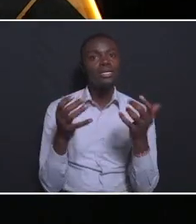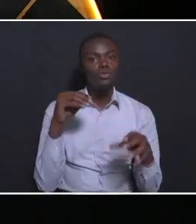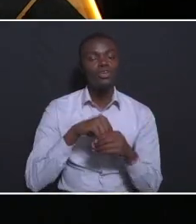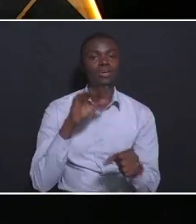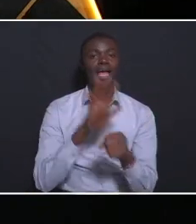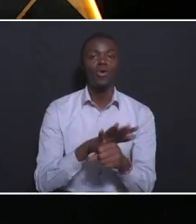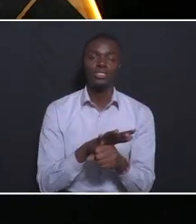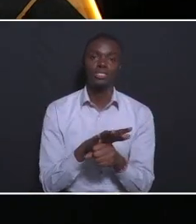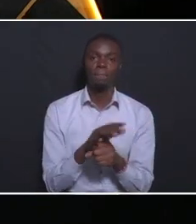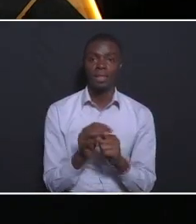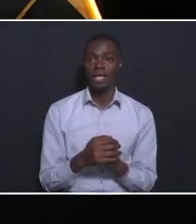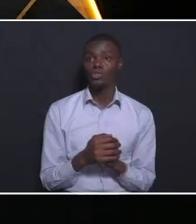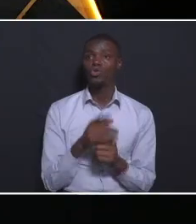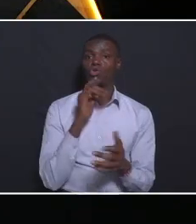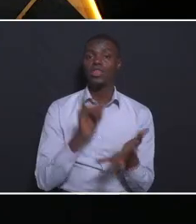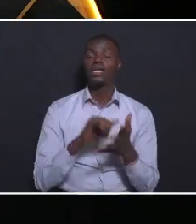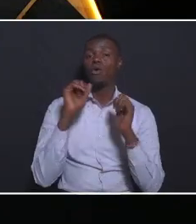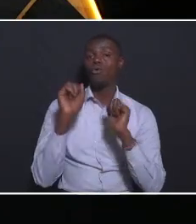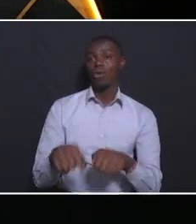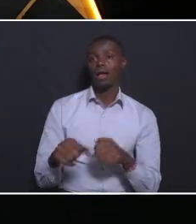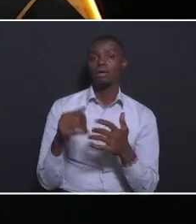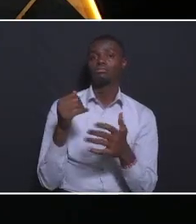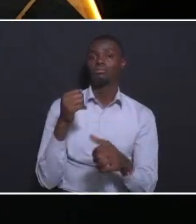lot more, and so that we can be able to do